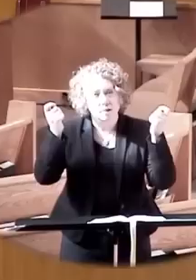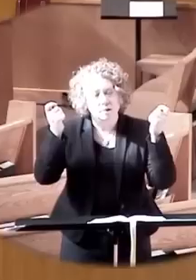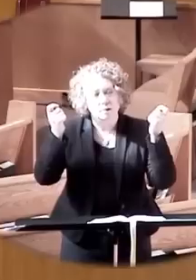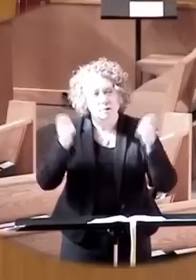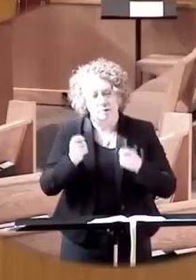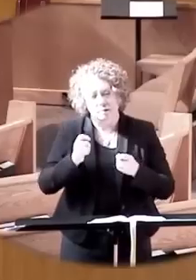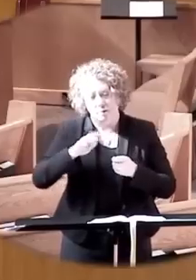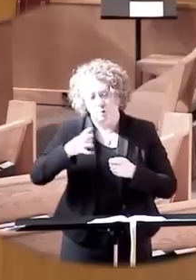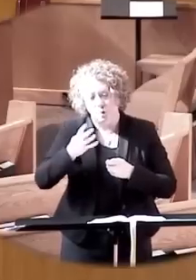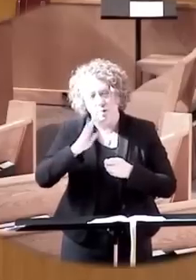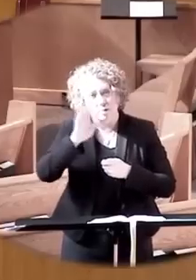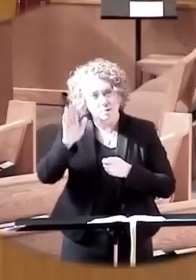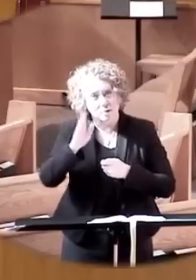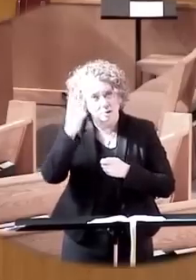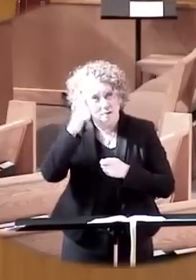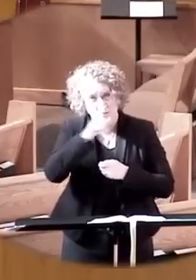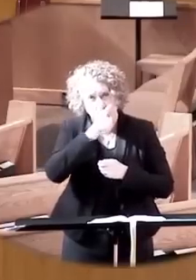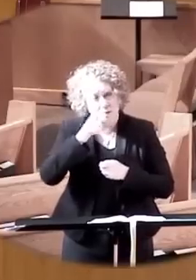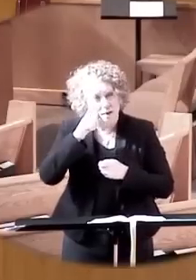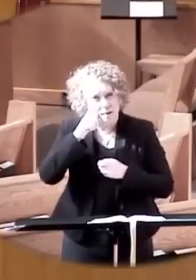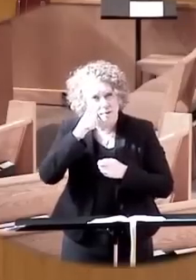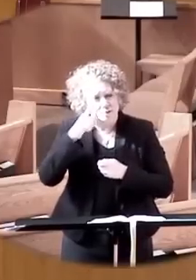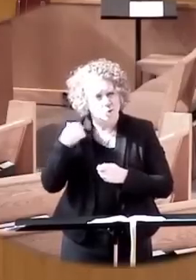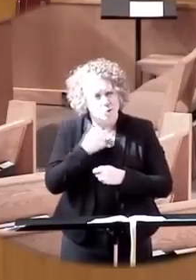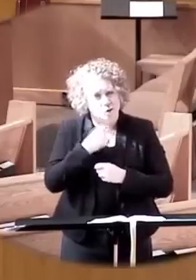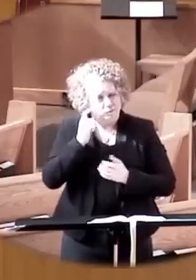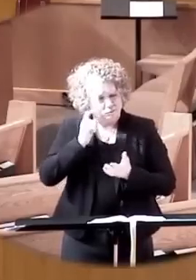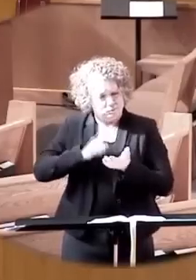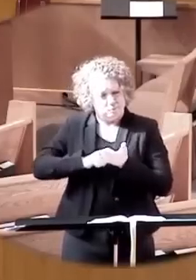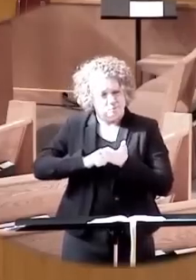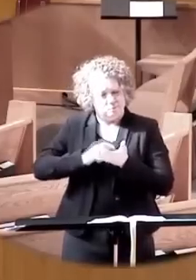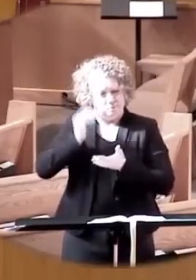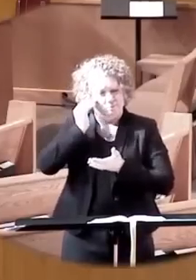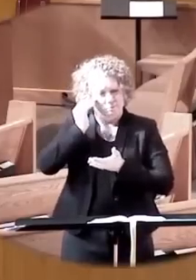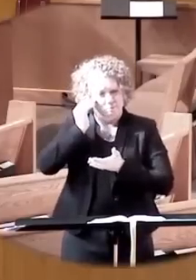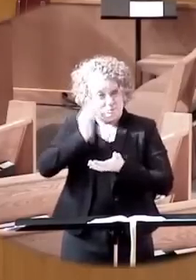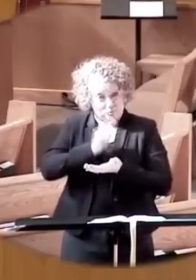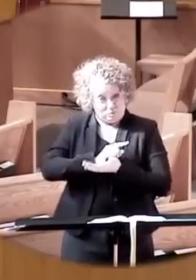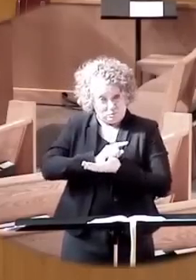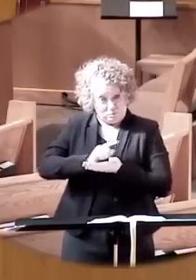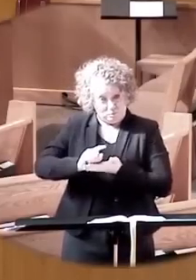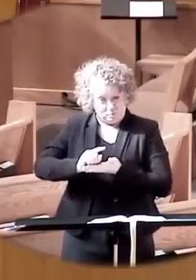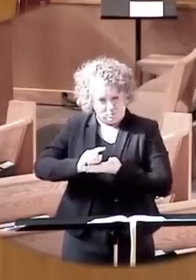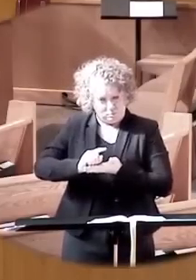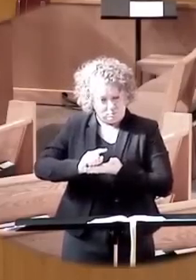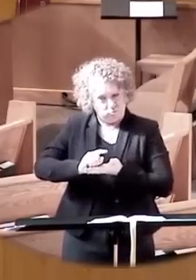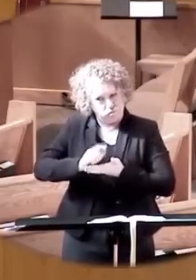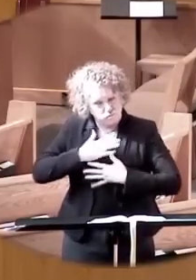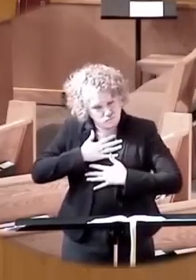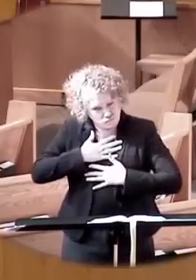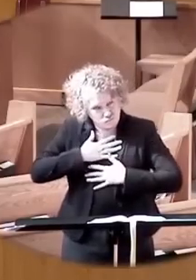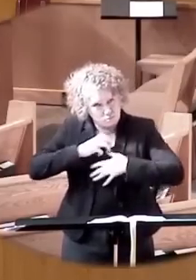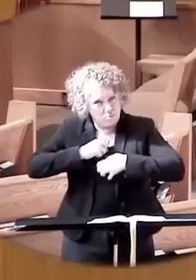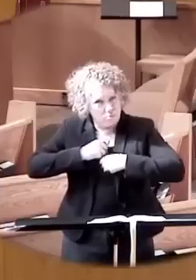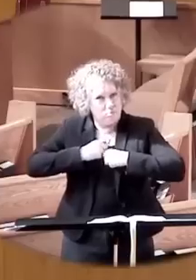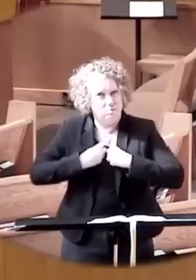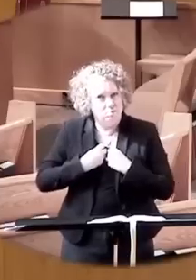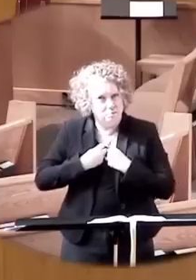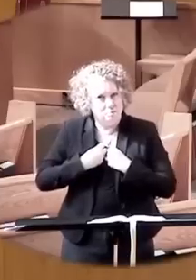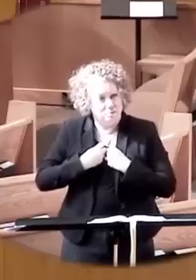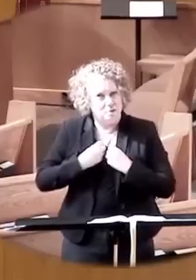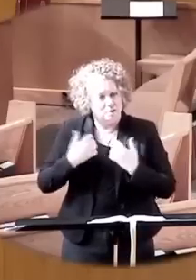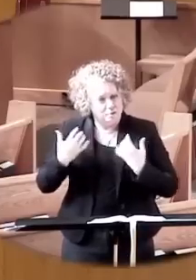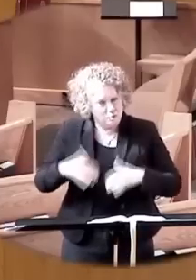of Lent, we do so with an awareness that it has been a painful week, pains that we now bring to the altar of the